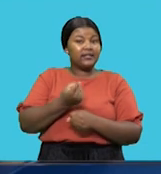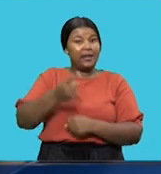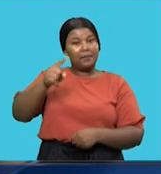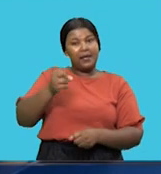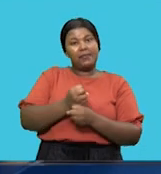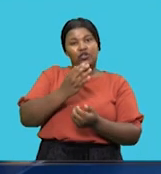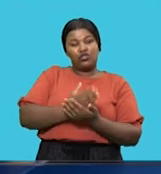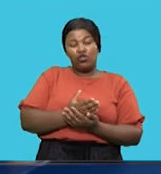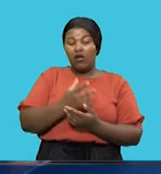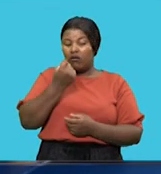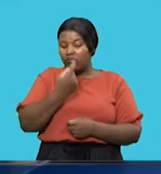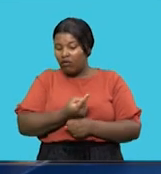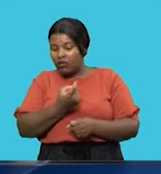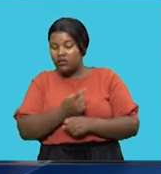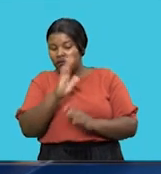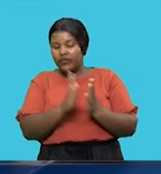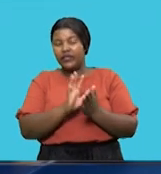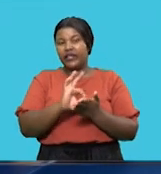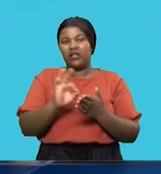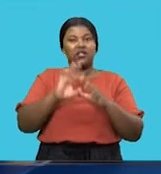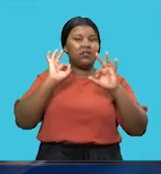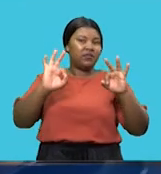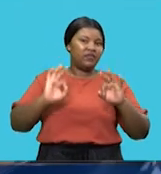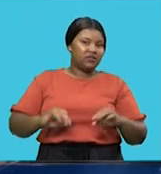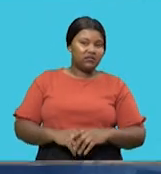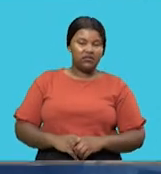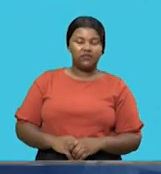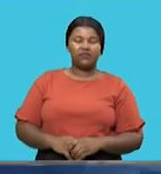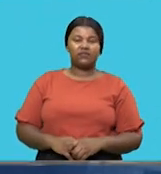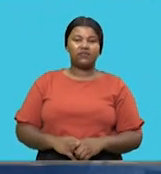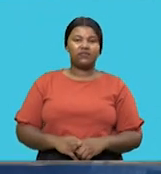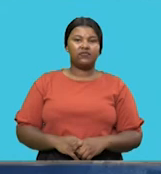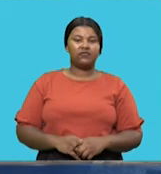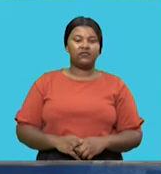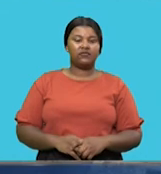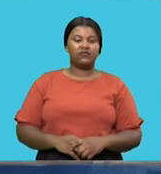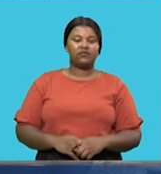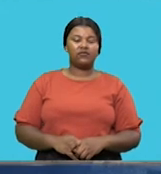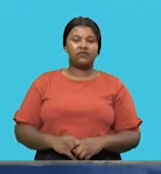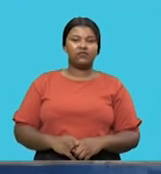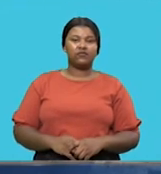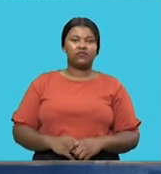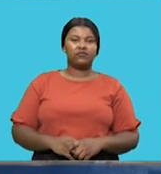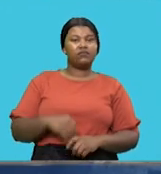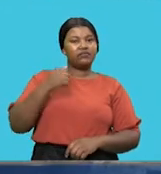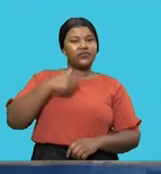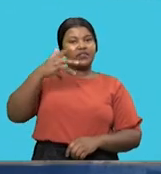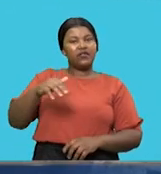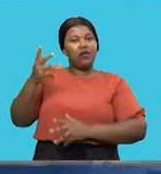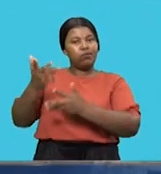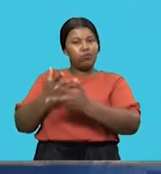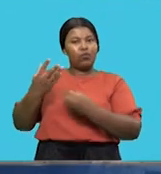sihlale siwagcine ngendlela ecocekile nendlela eclean. Khona manjalo ngenkathi esikhulumisana nabashayeli